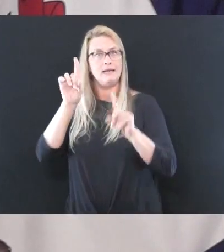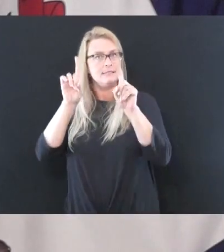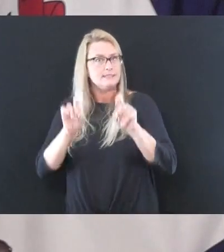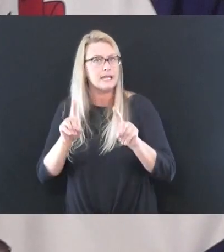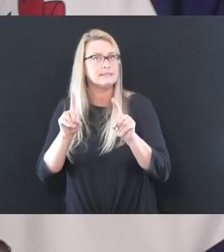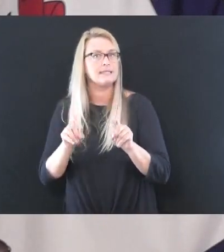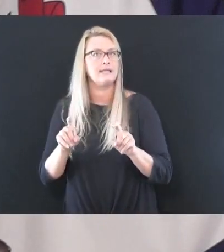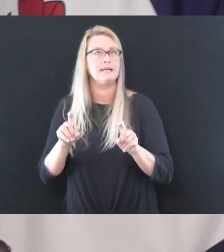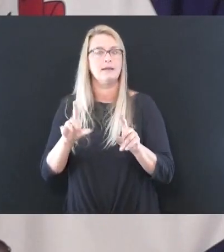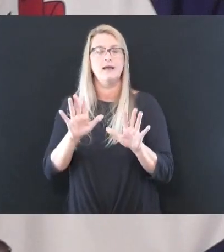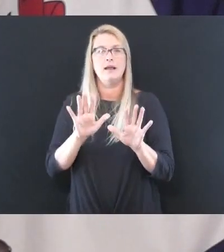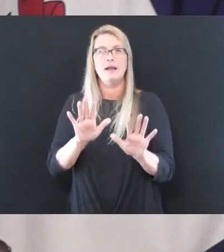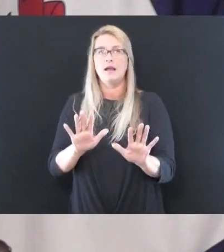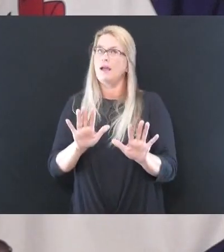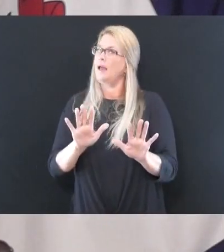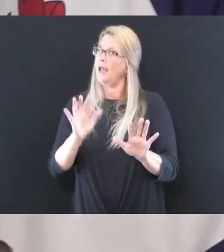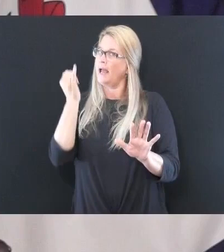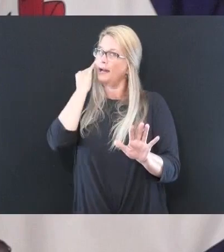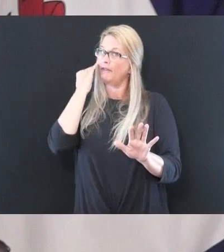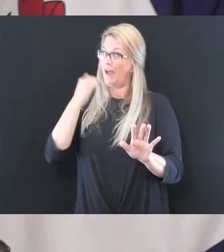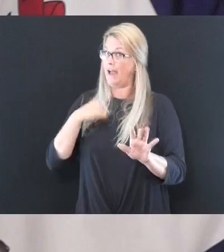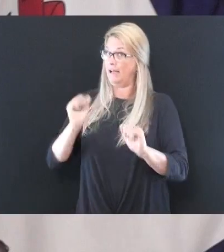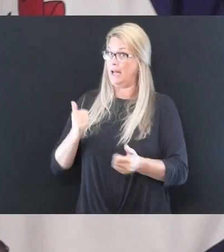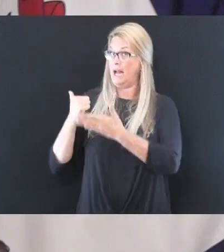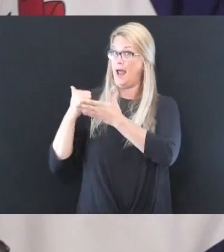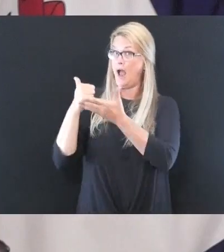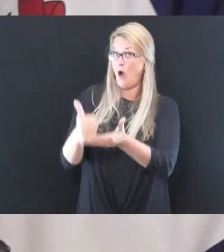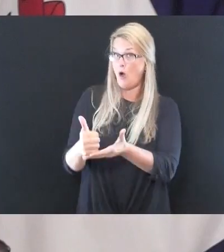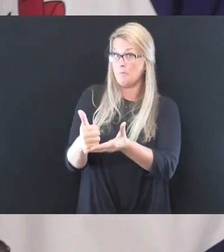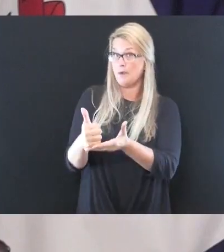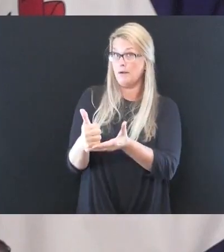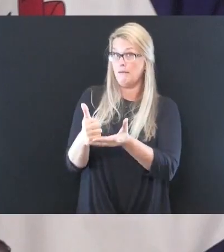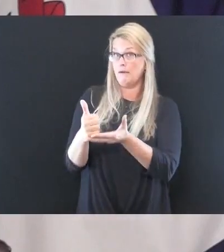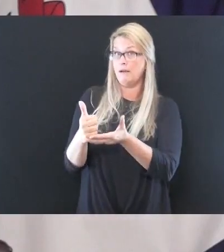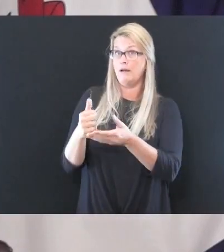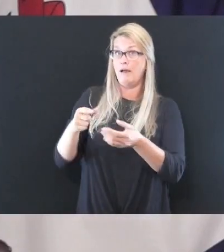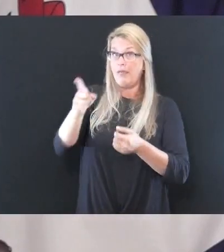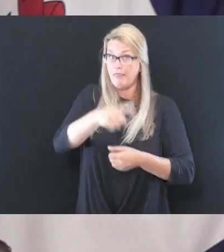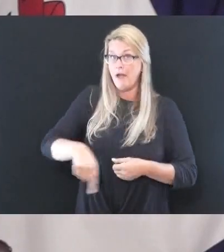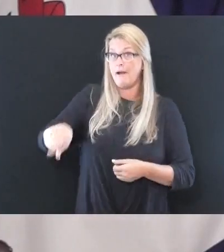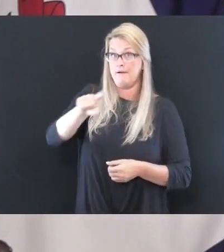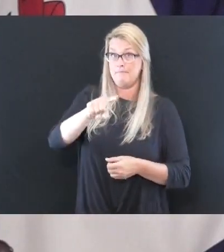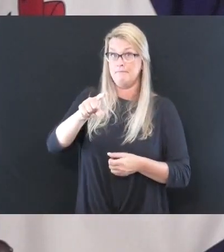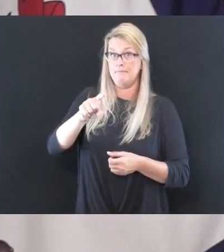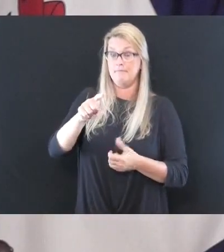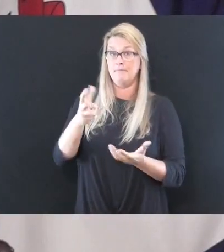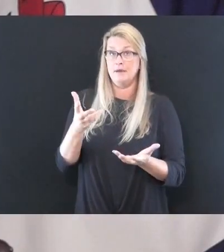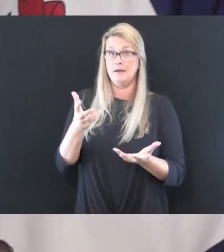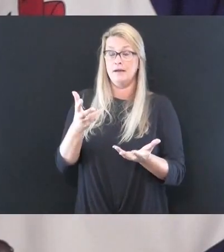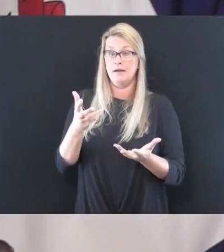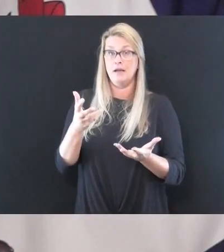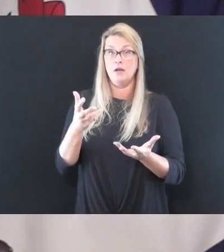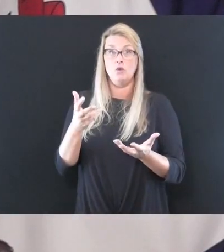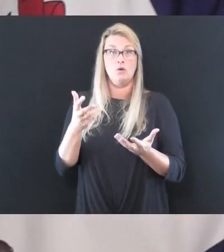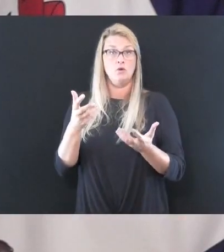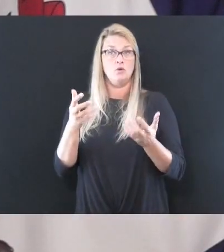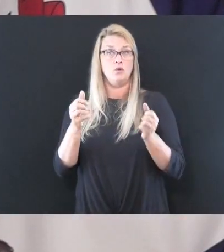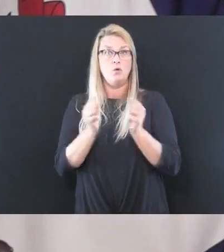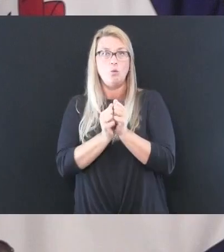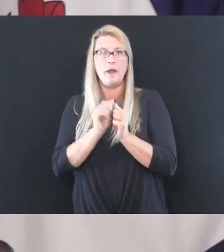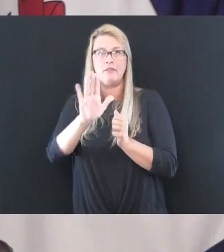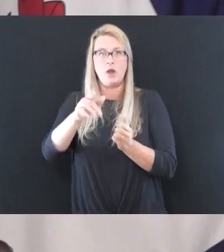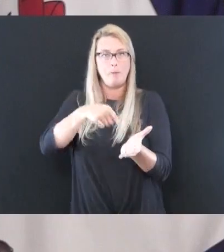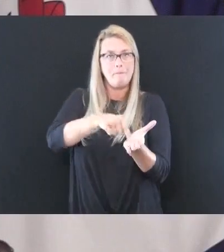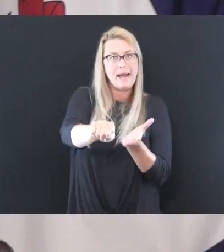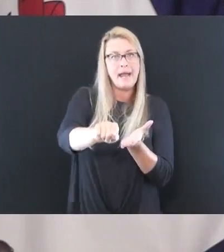from my standpoint, if we can do anything within the government to be able to assist and help from the standpoint of their